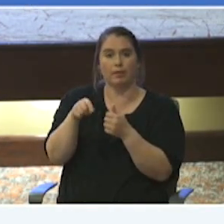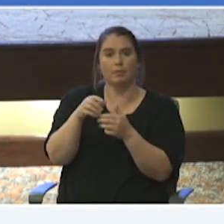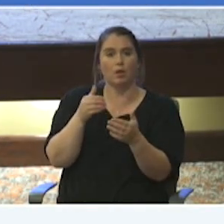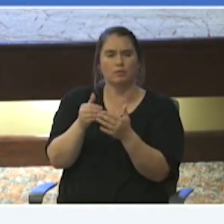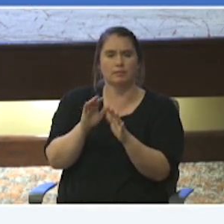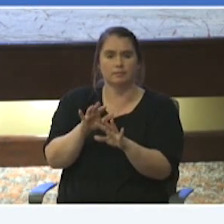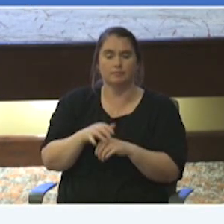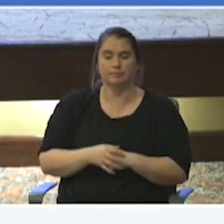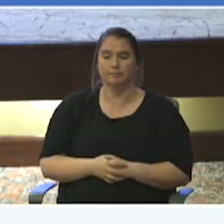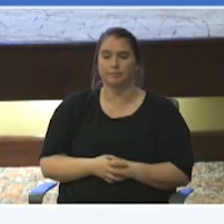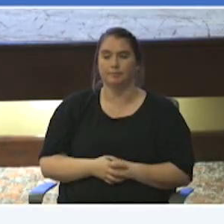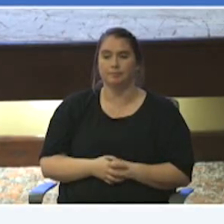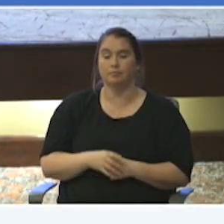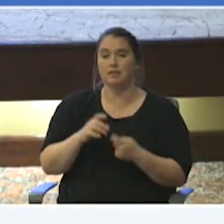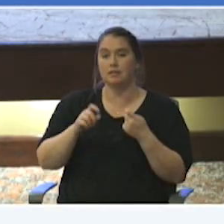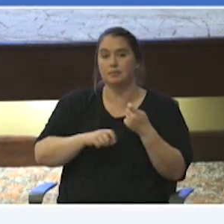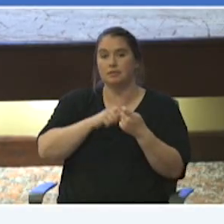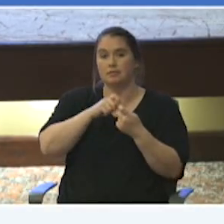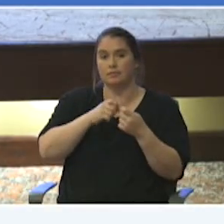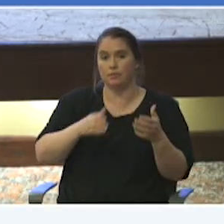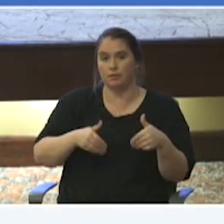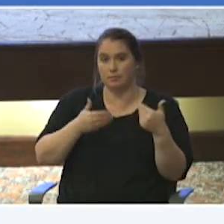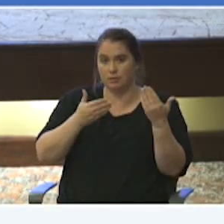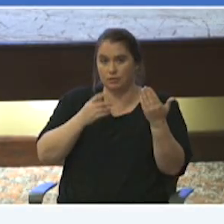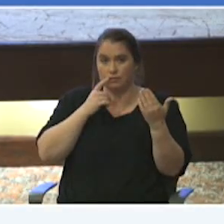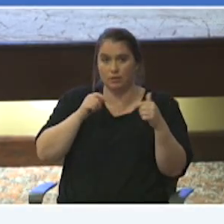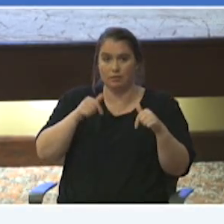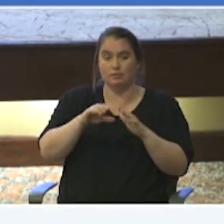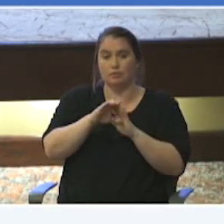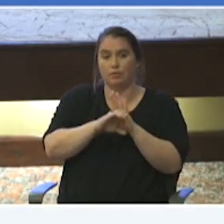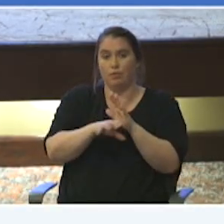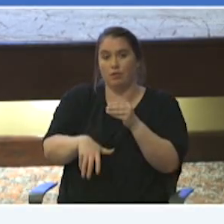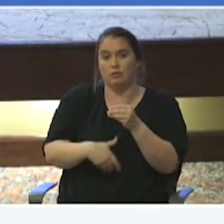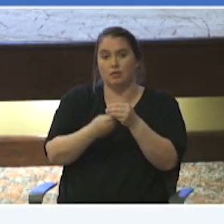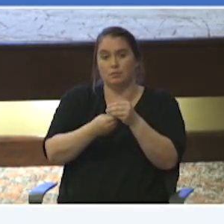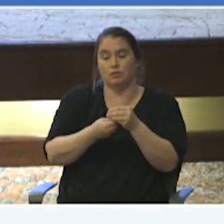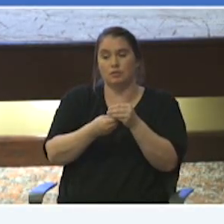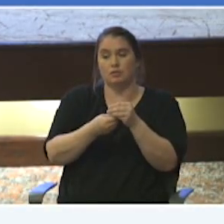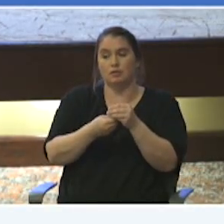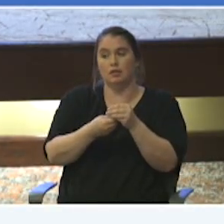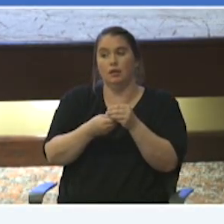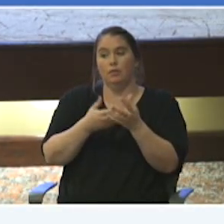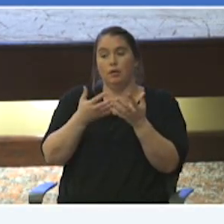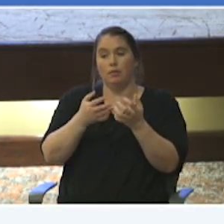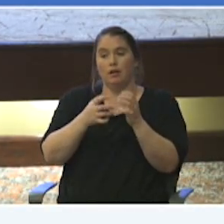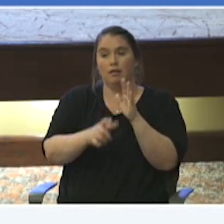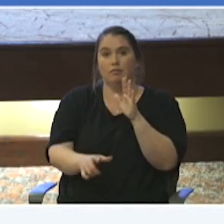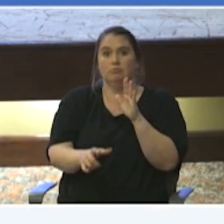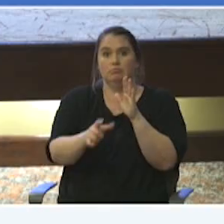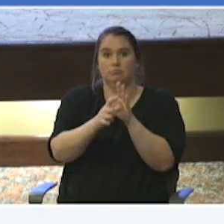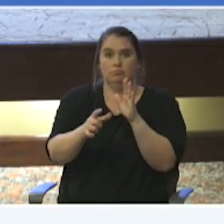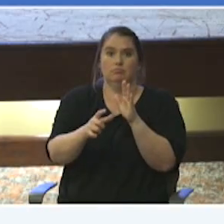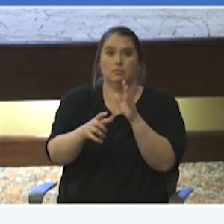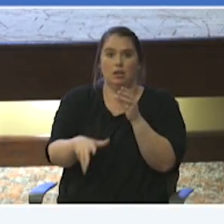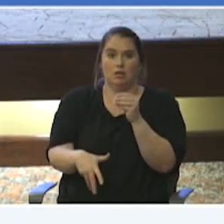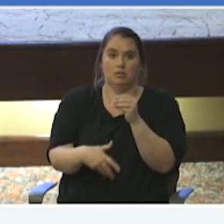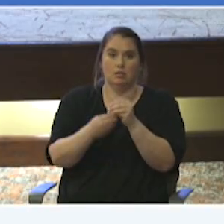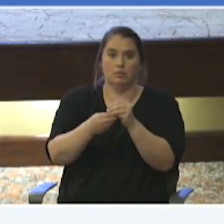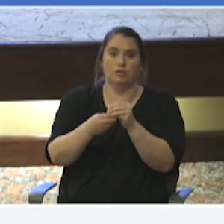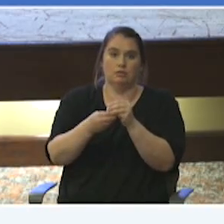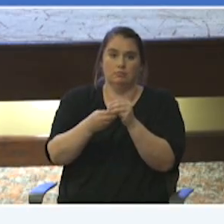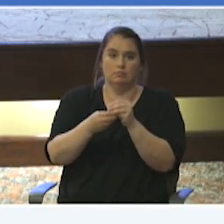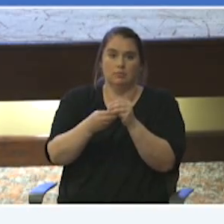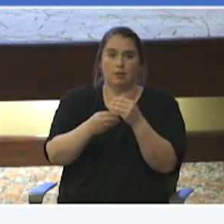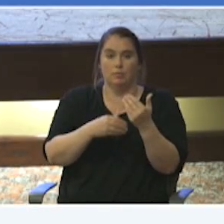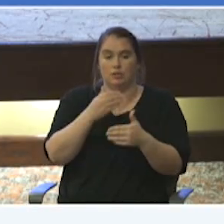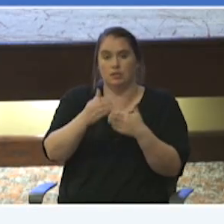Some of the significant recommendations in this code adoptions is to have an automatic adoption